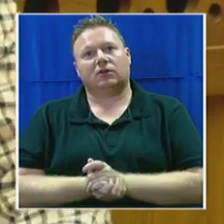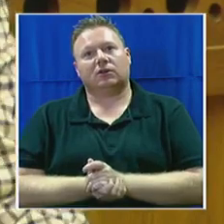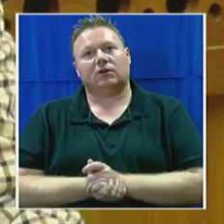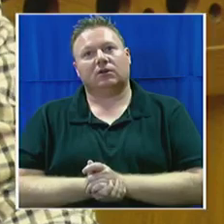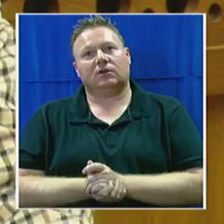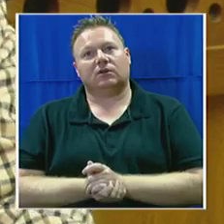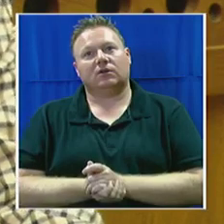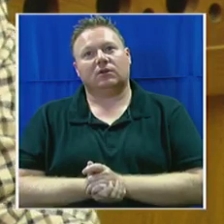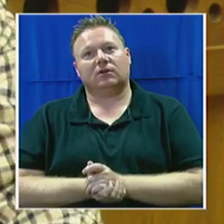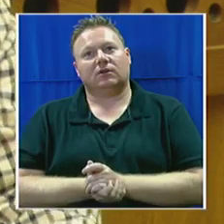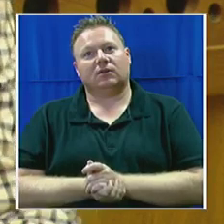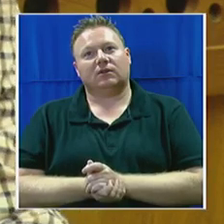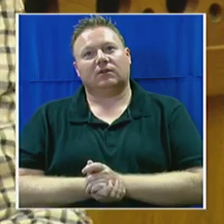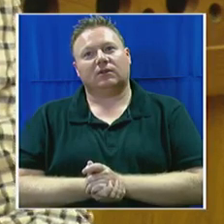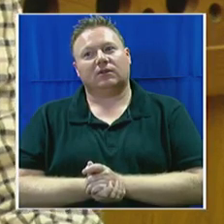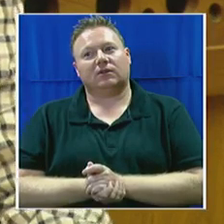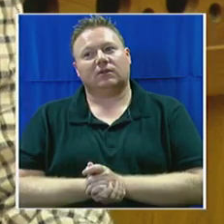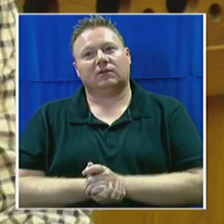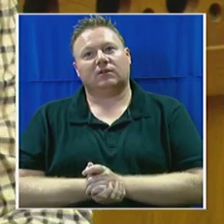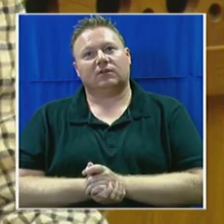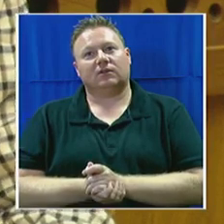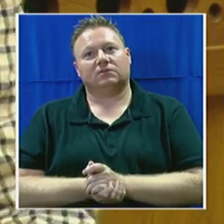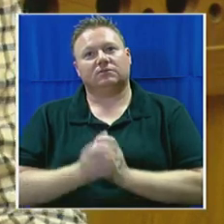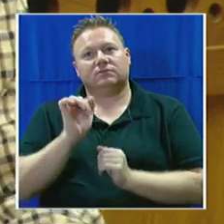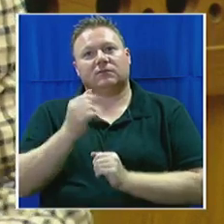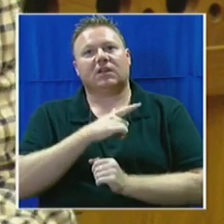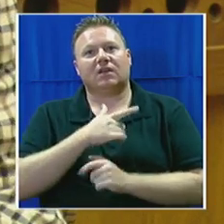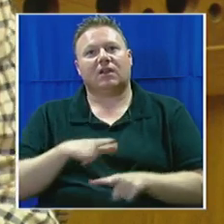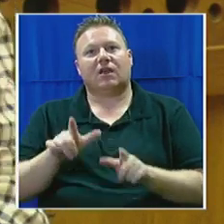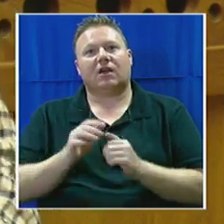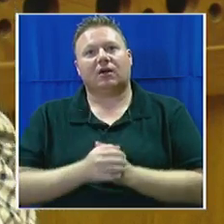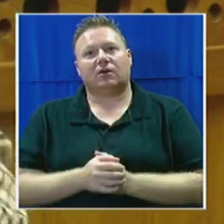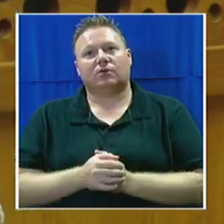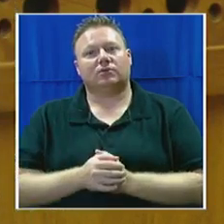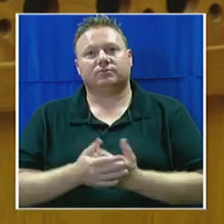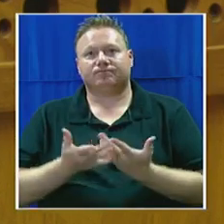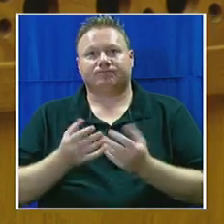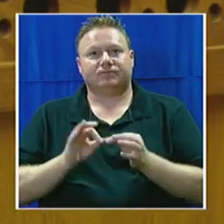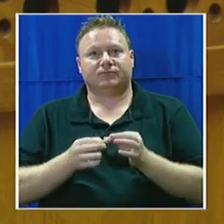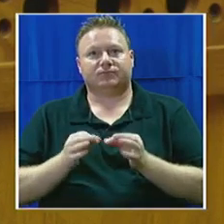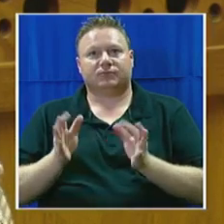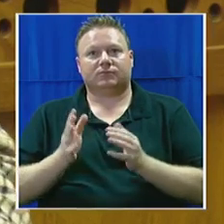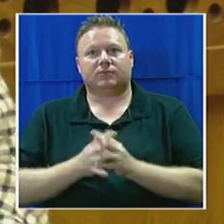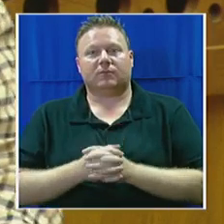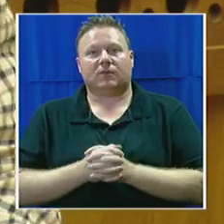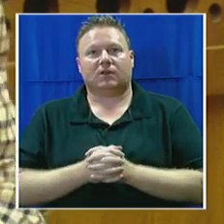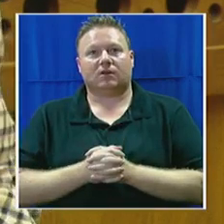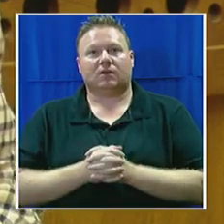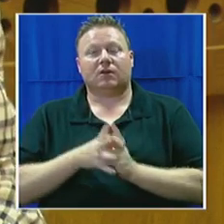Iningizimu neAfrika yize elinezinhlanga eziningi futhi